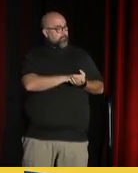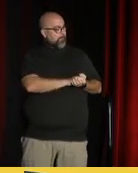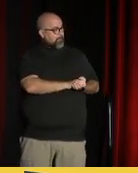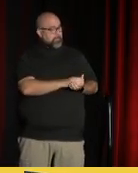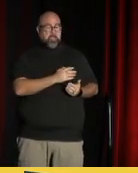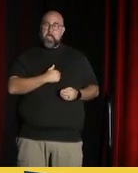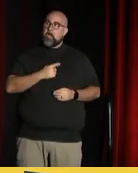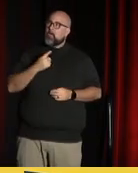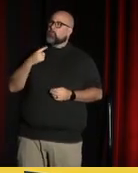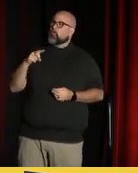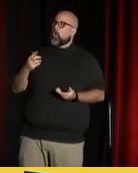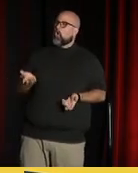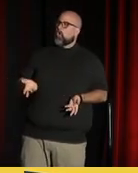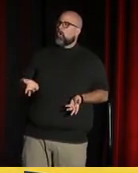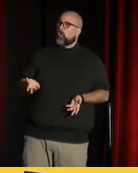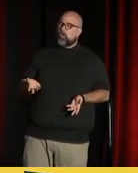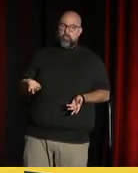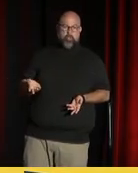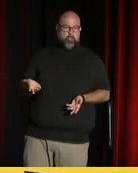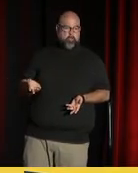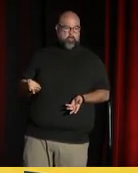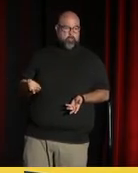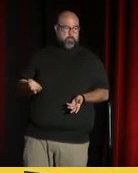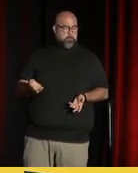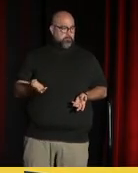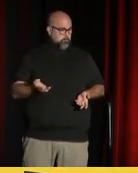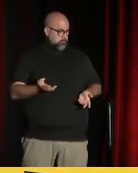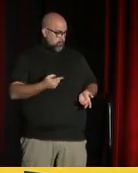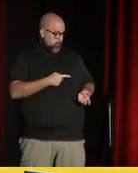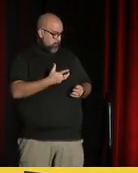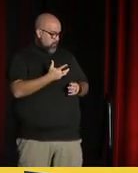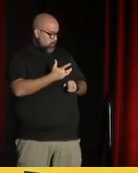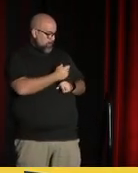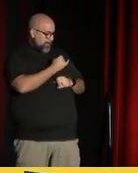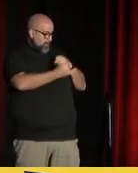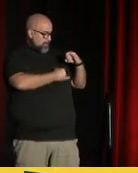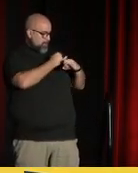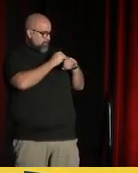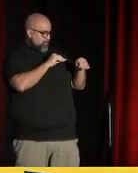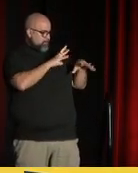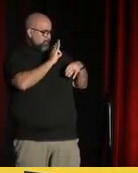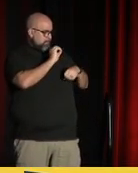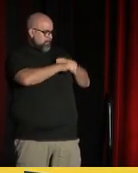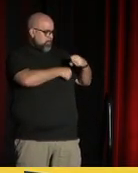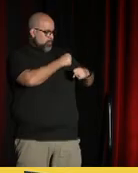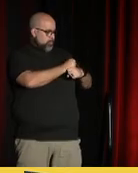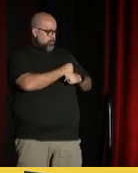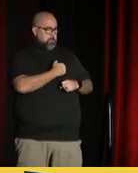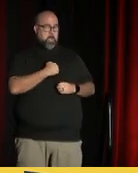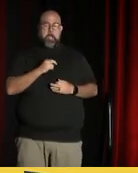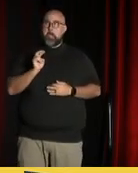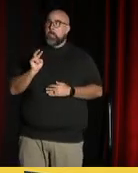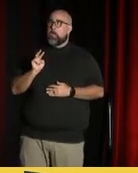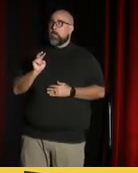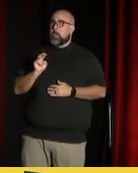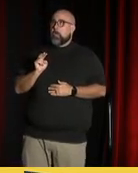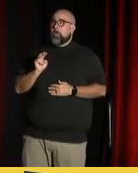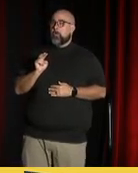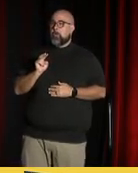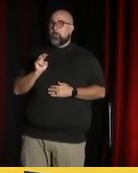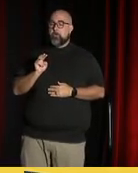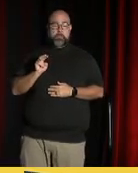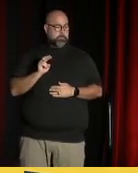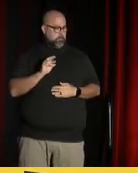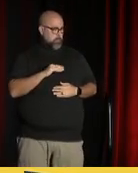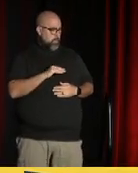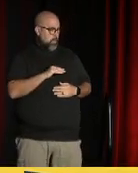And I said, "For what?" And he goes, "For winning International Magician of the Year." And I said, "Oh." And he